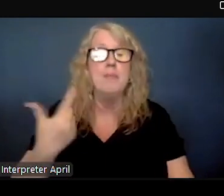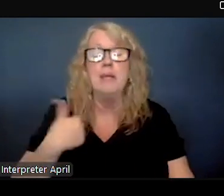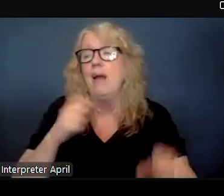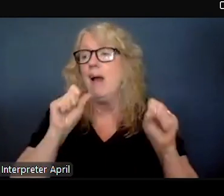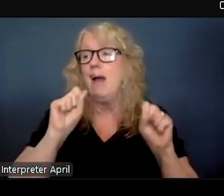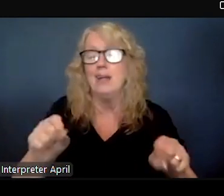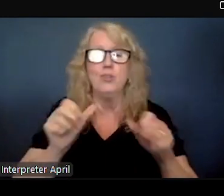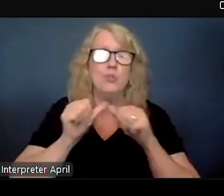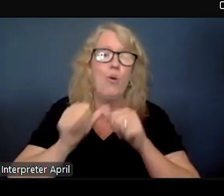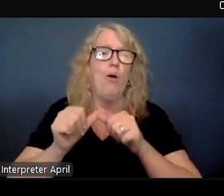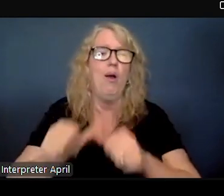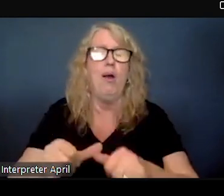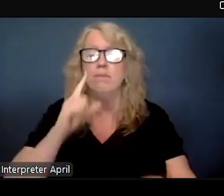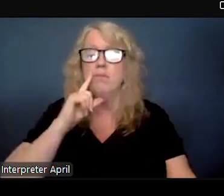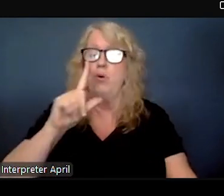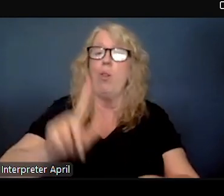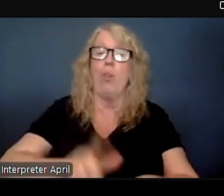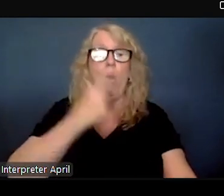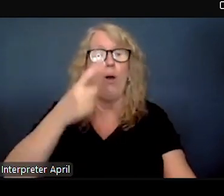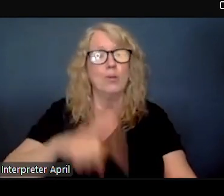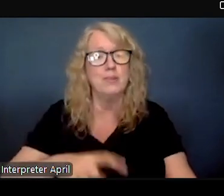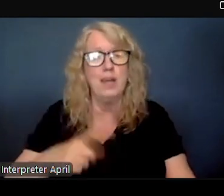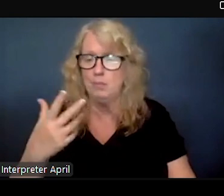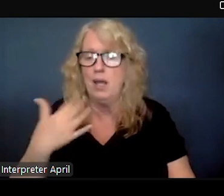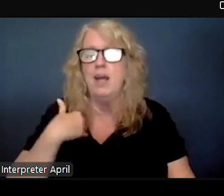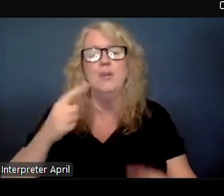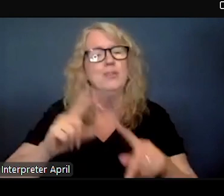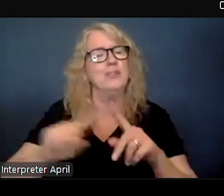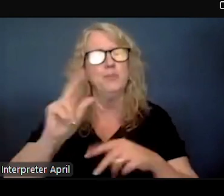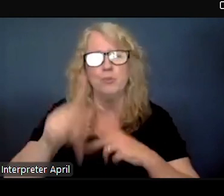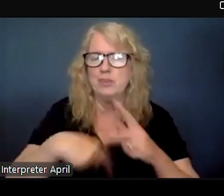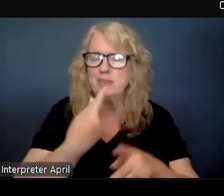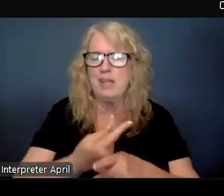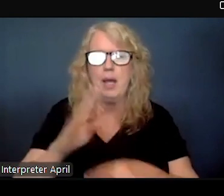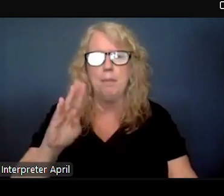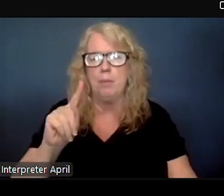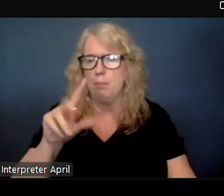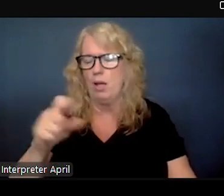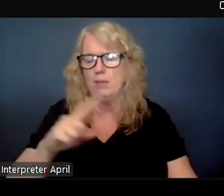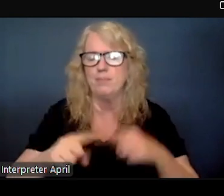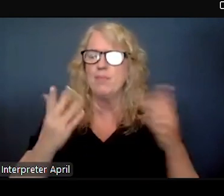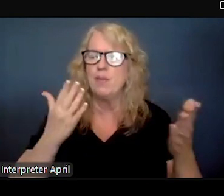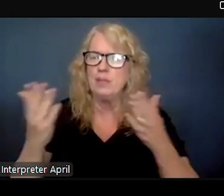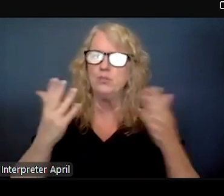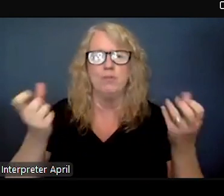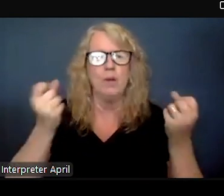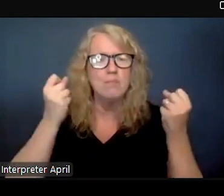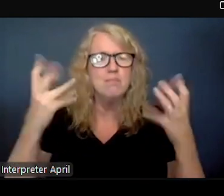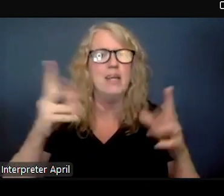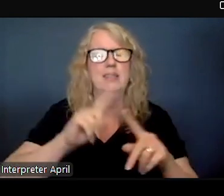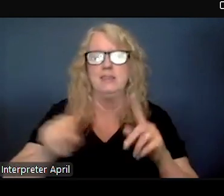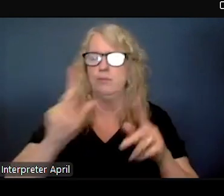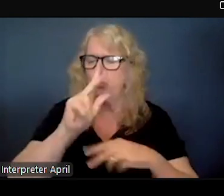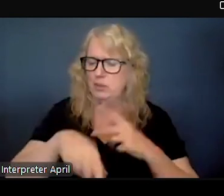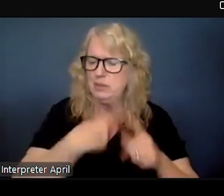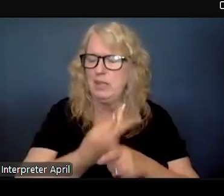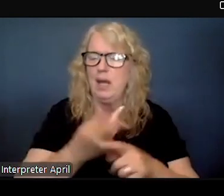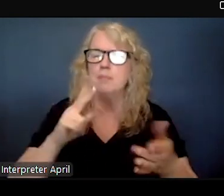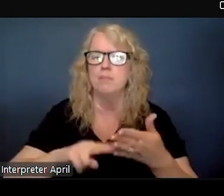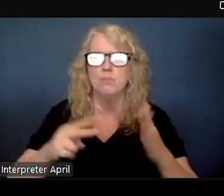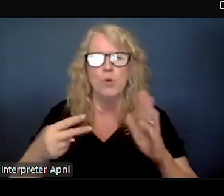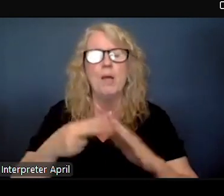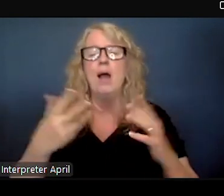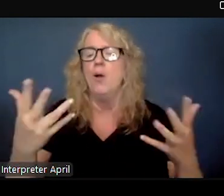go on for a long time. There are a lot of different types of bots that are coming out. They serve a lot of different types of purposes. I want us